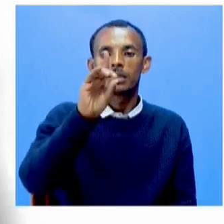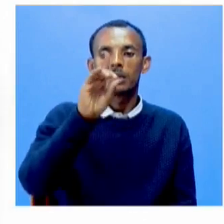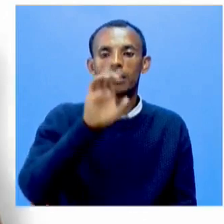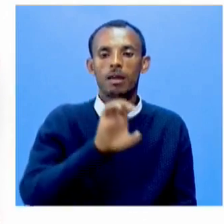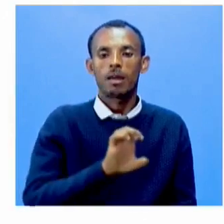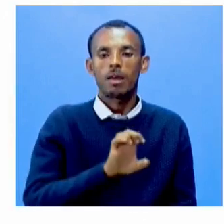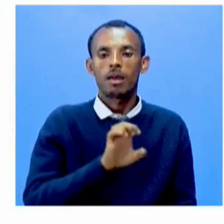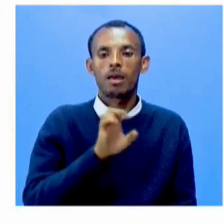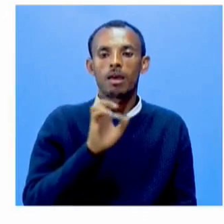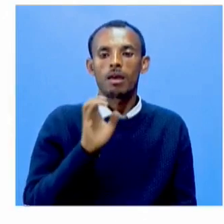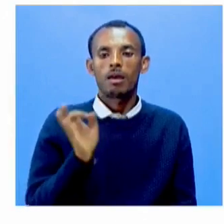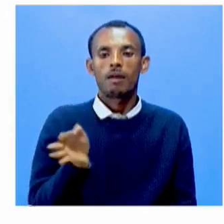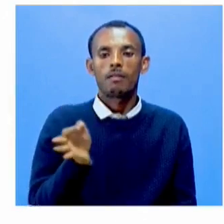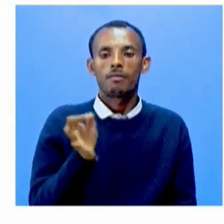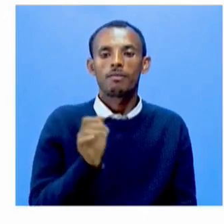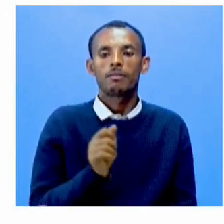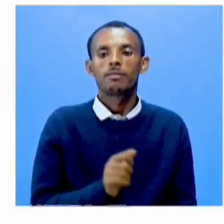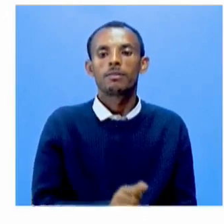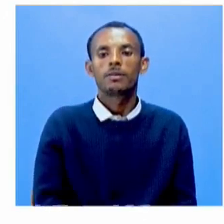DEF,